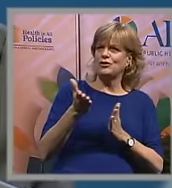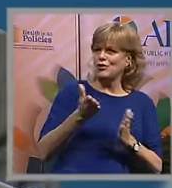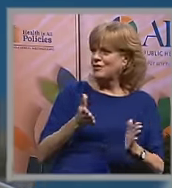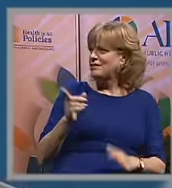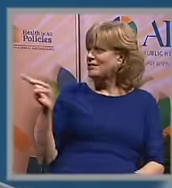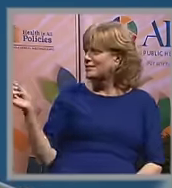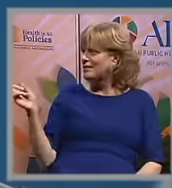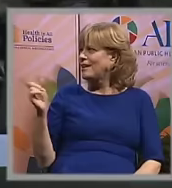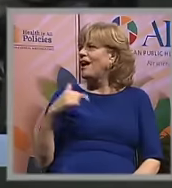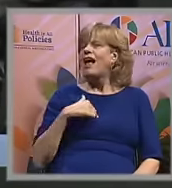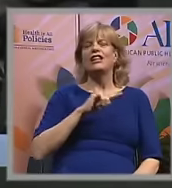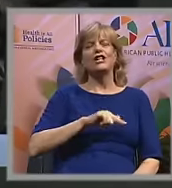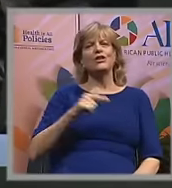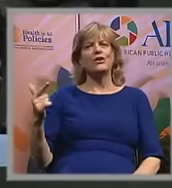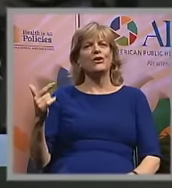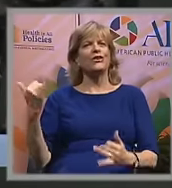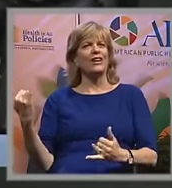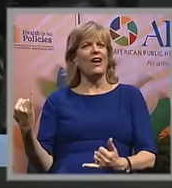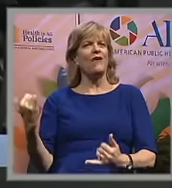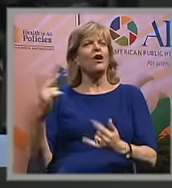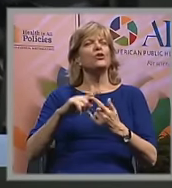Murthy.